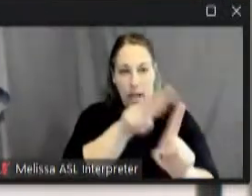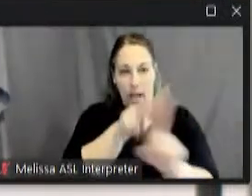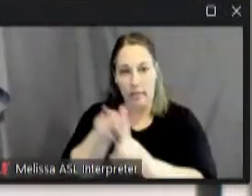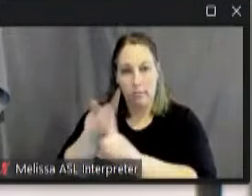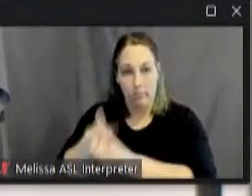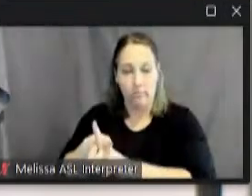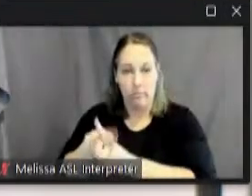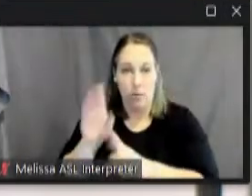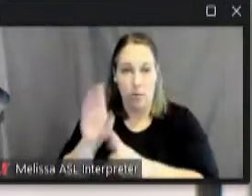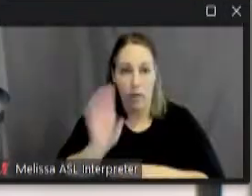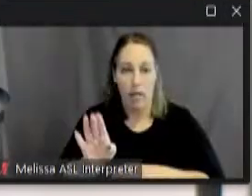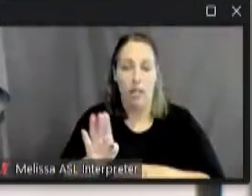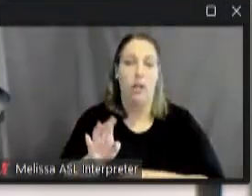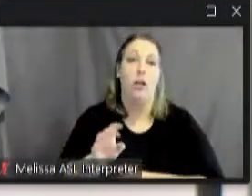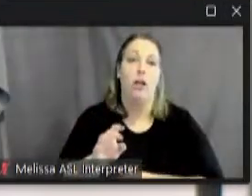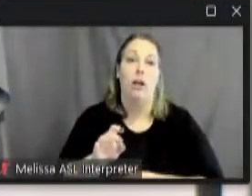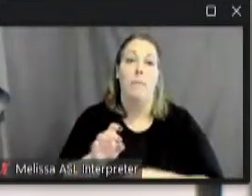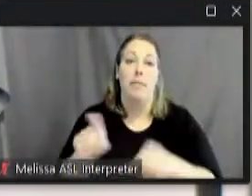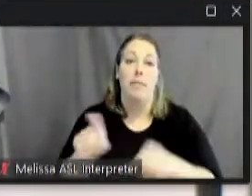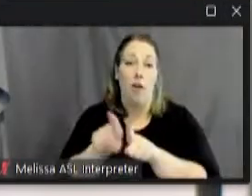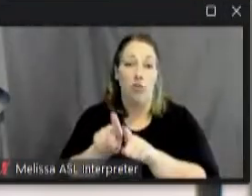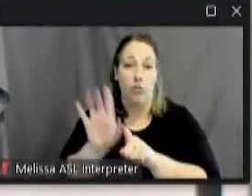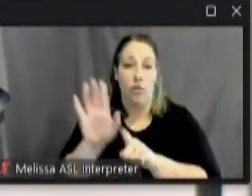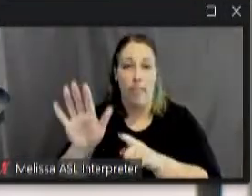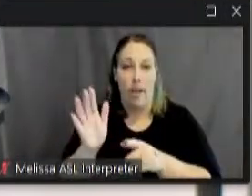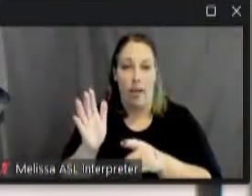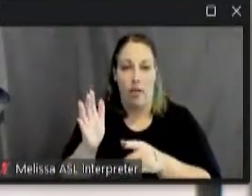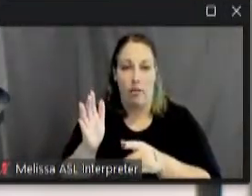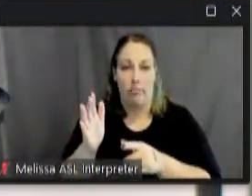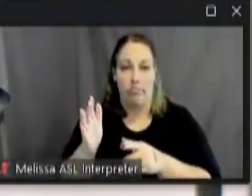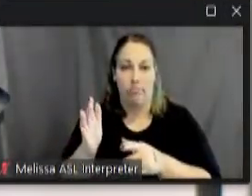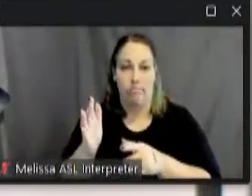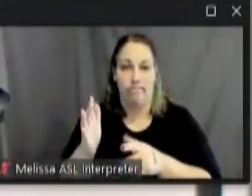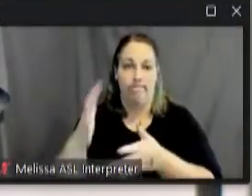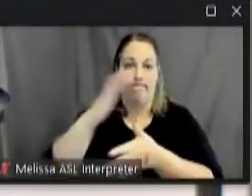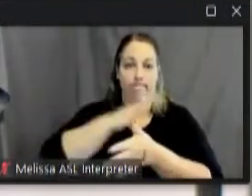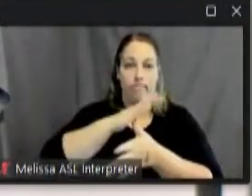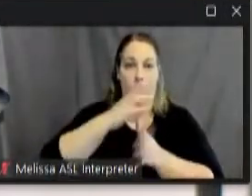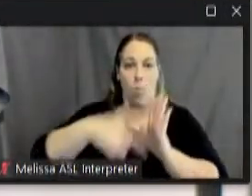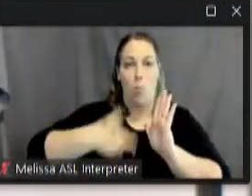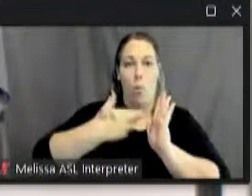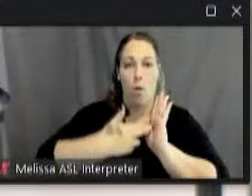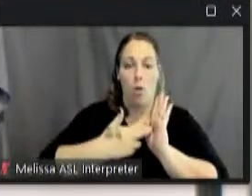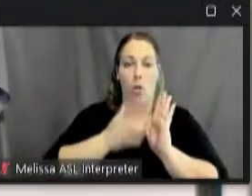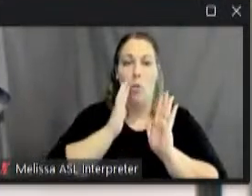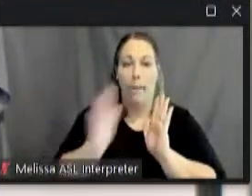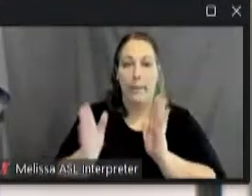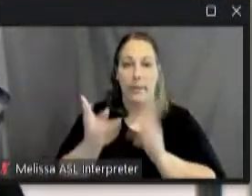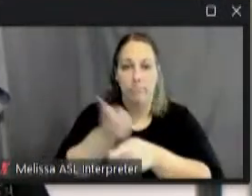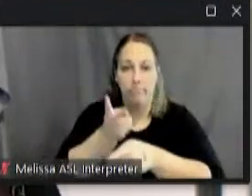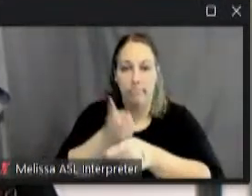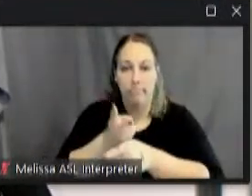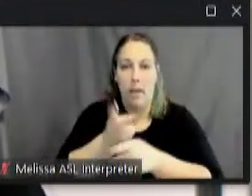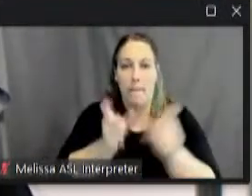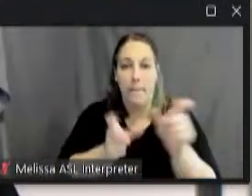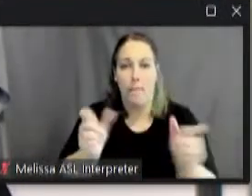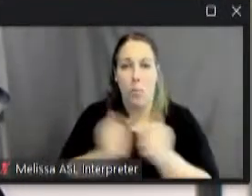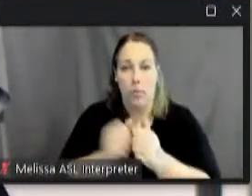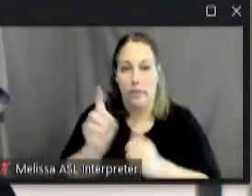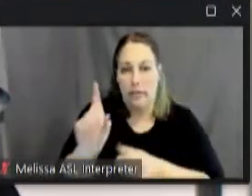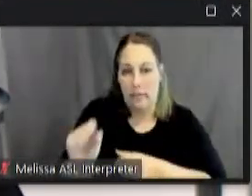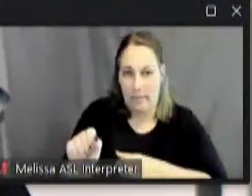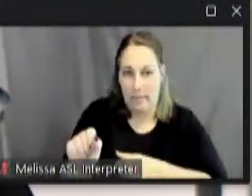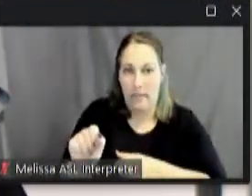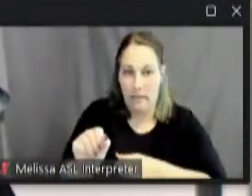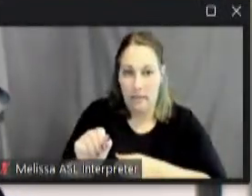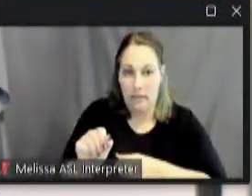their main job to take care of people with disabilities. So we are working on